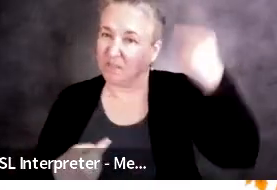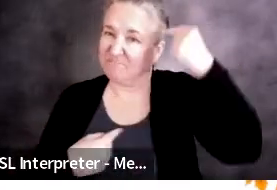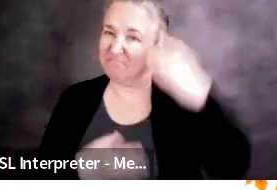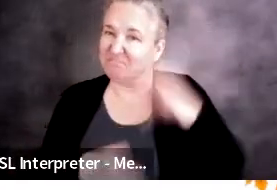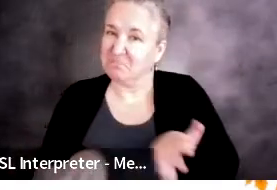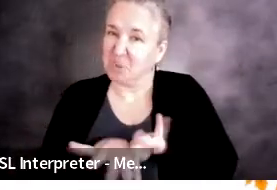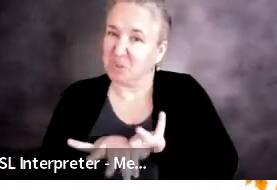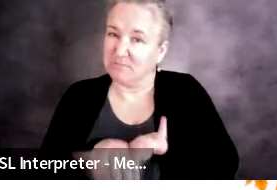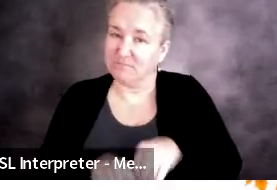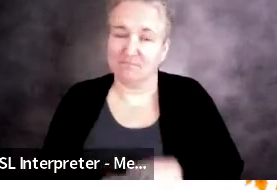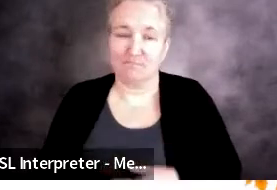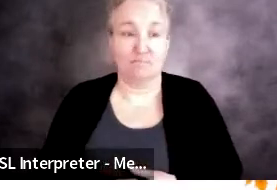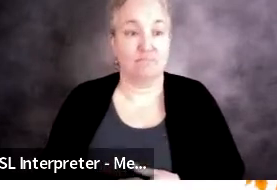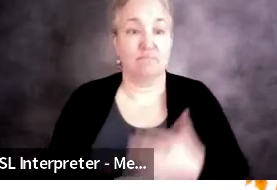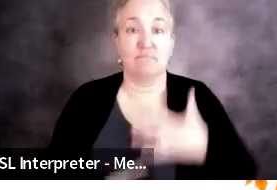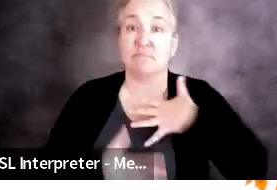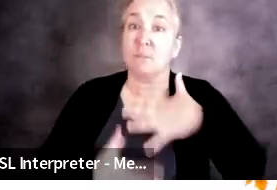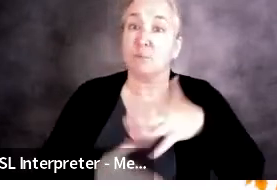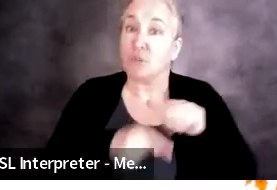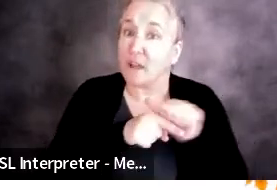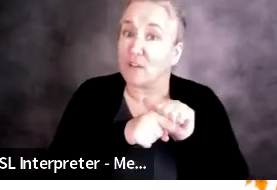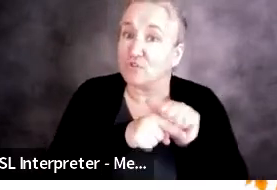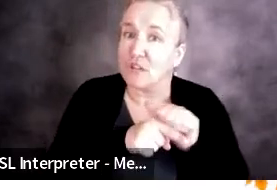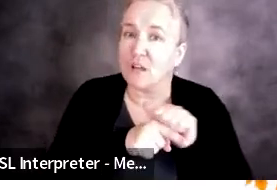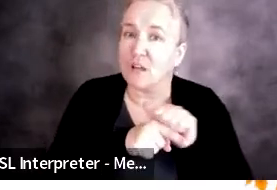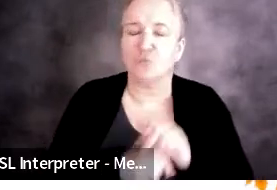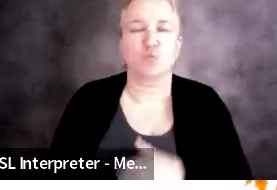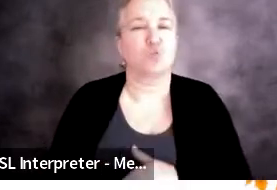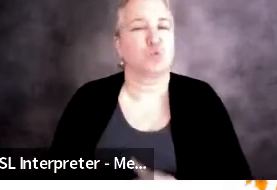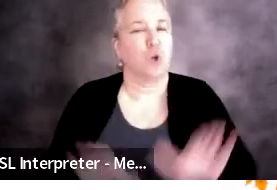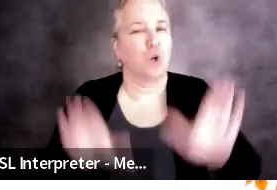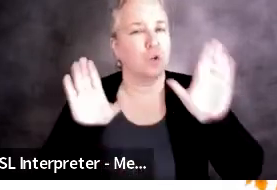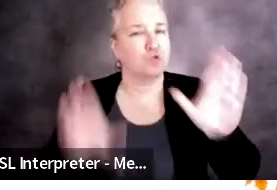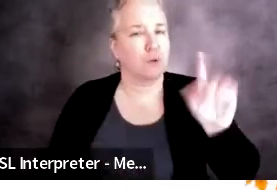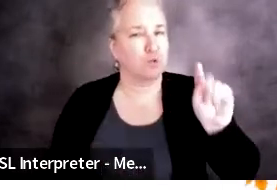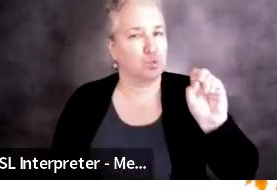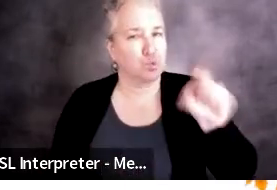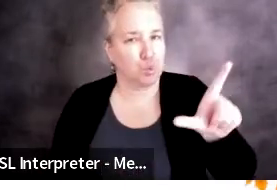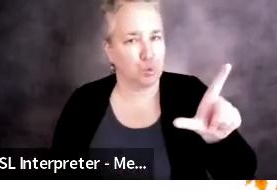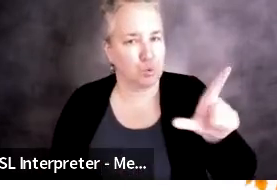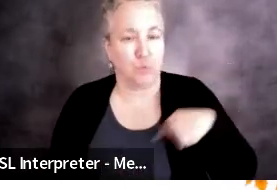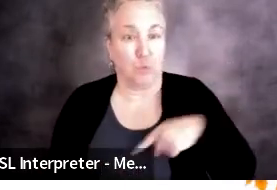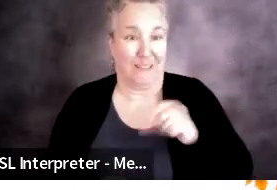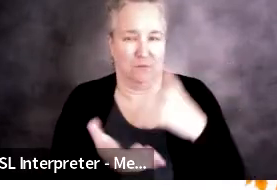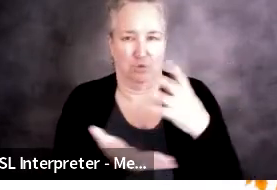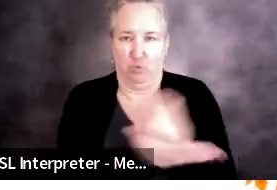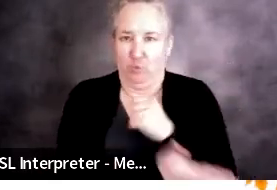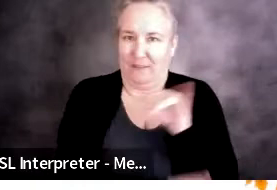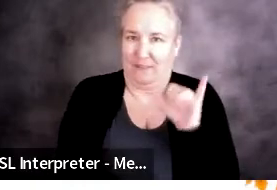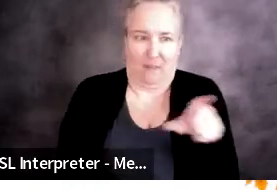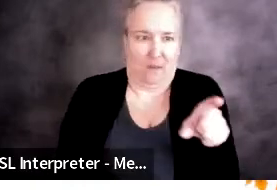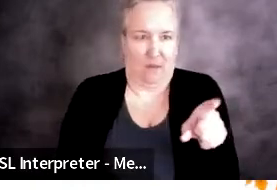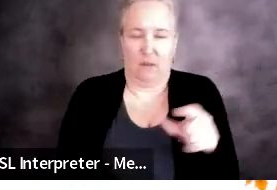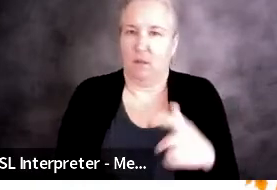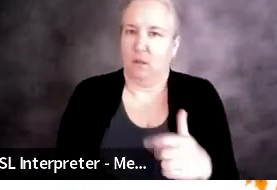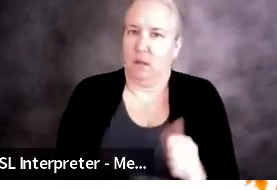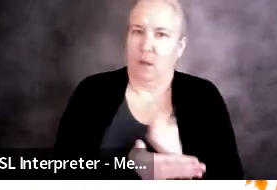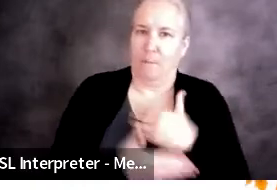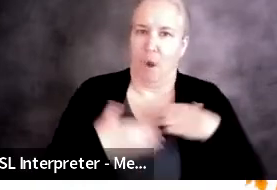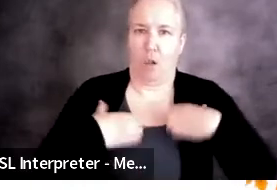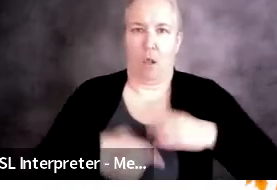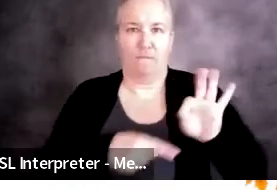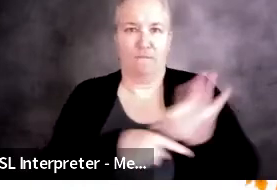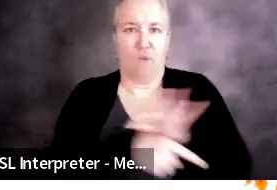So breathing exercises are one of the great tools that we can use to enhance our lung